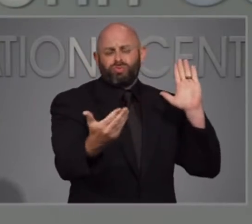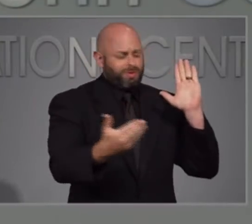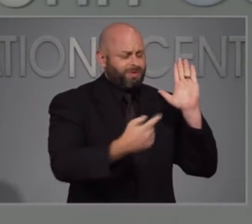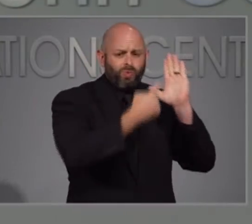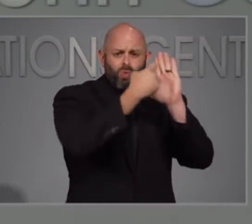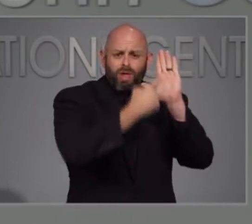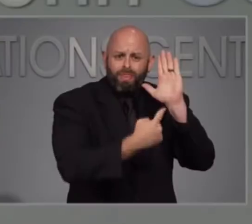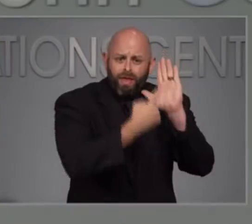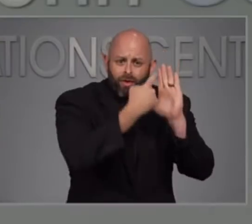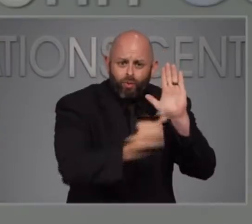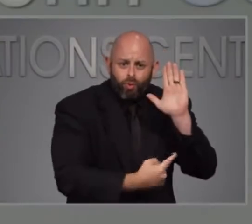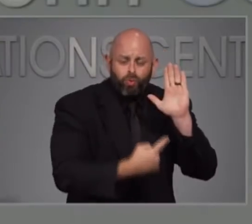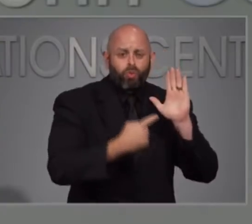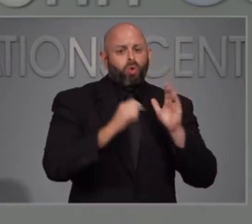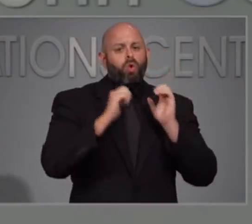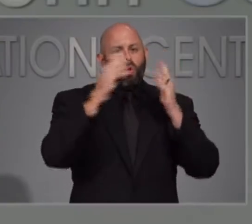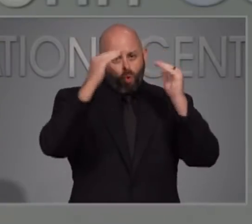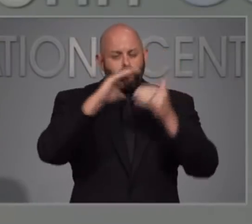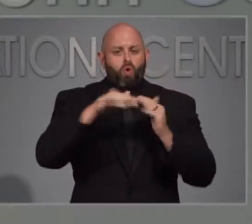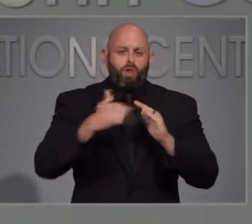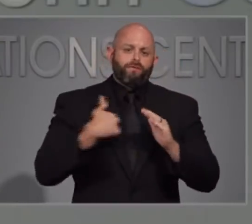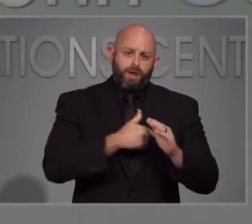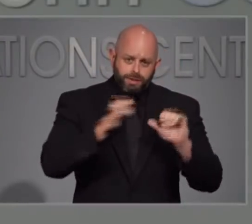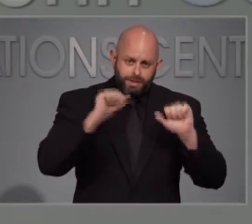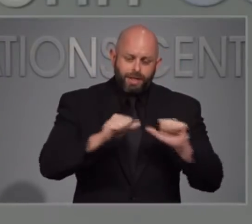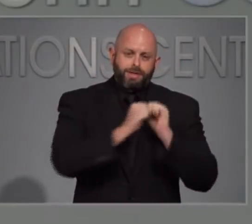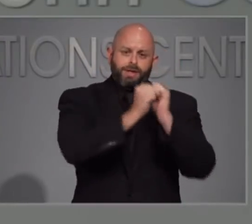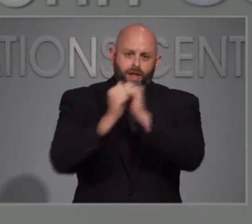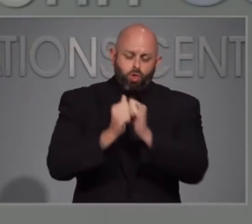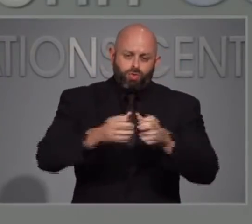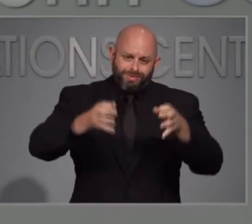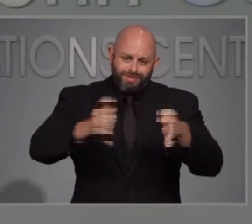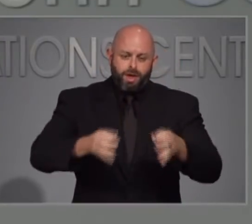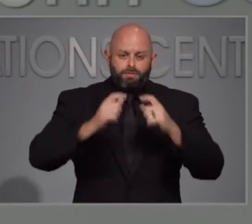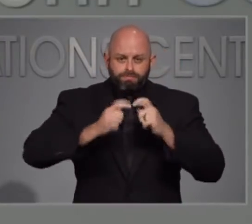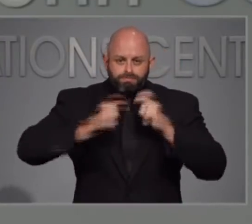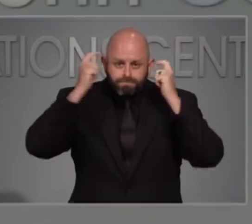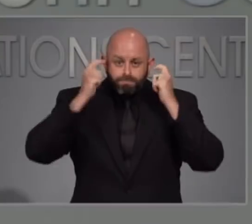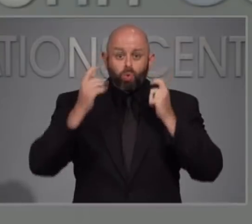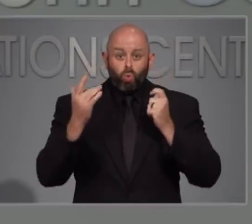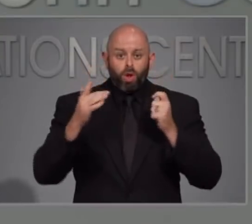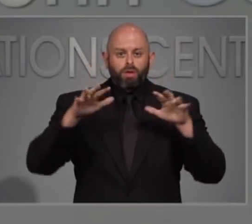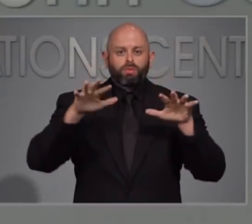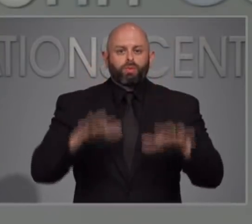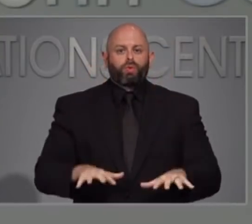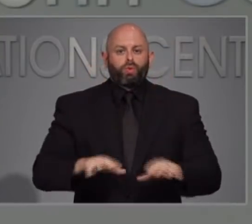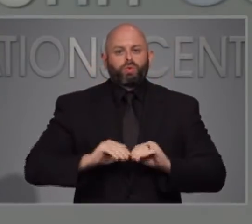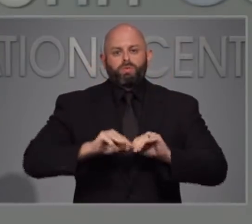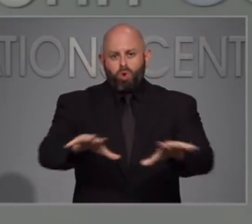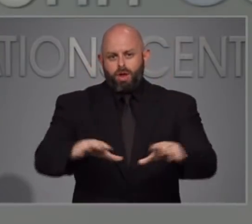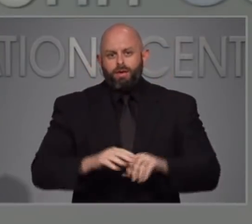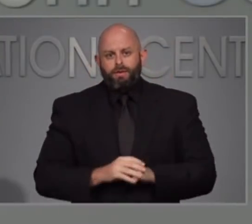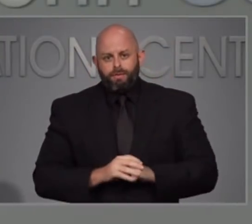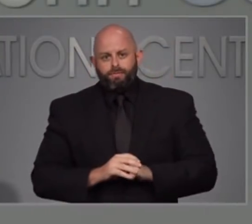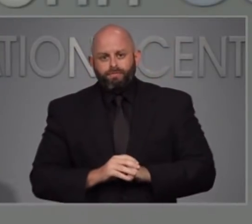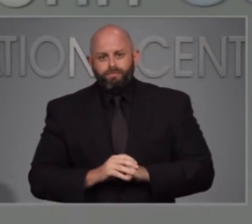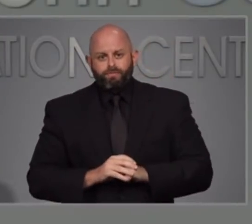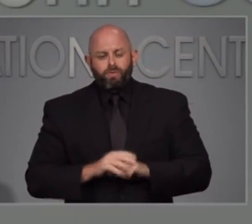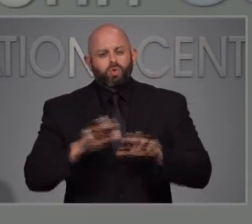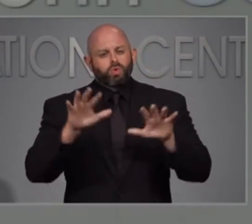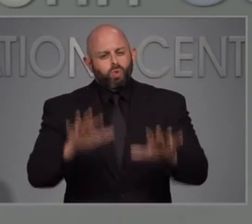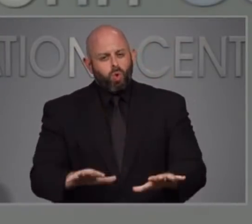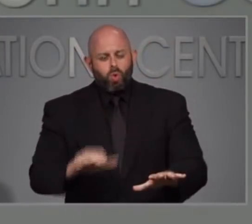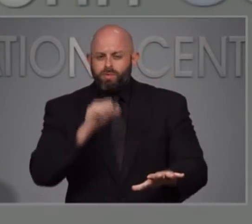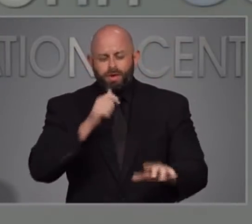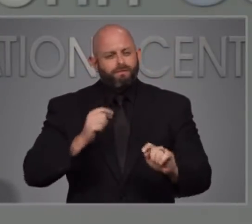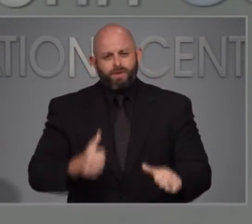come together and slow the spread. And I'm glad to talk with legislators about it anytime. The responsibility here